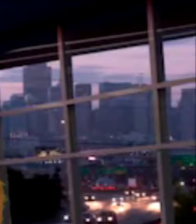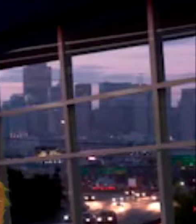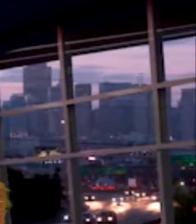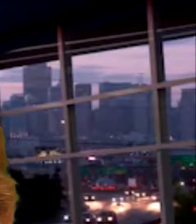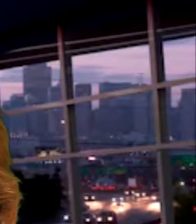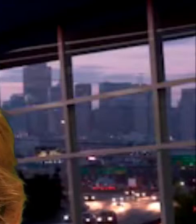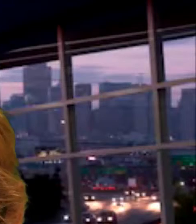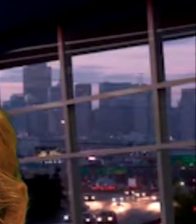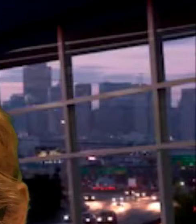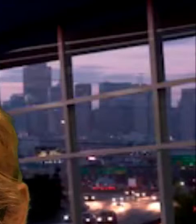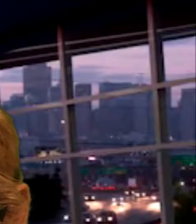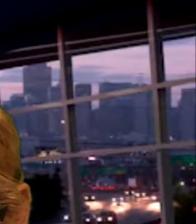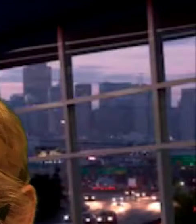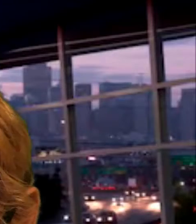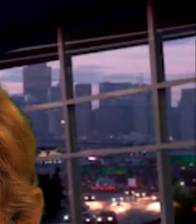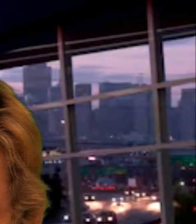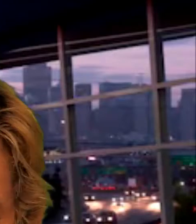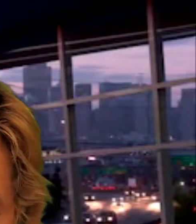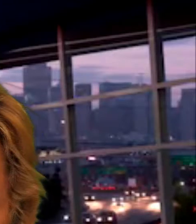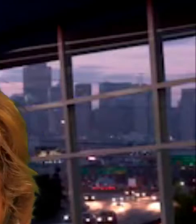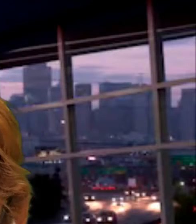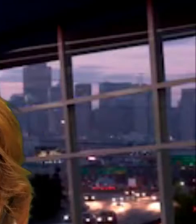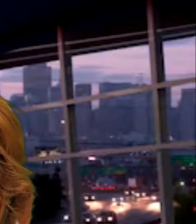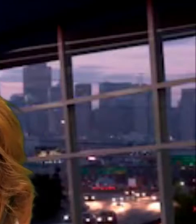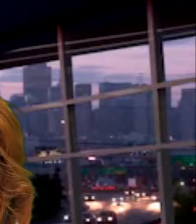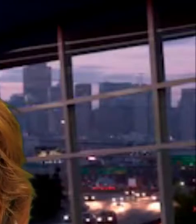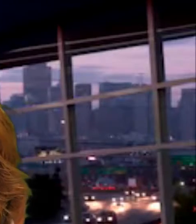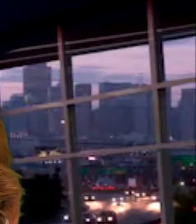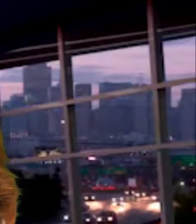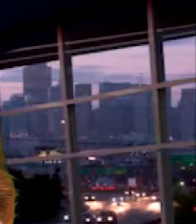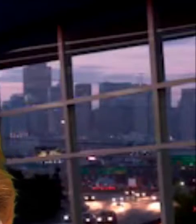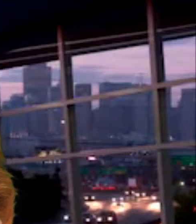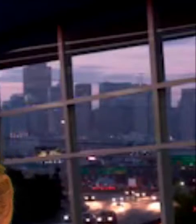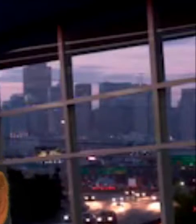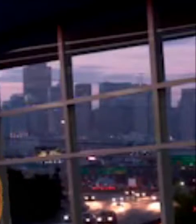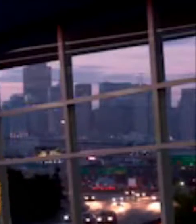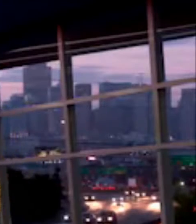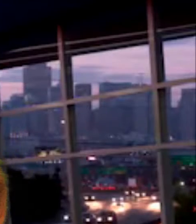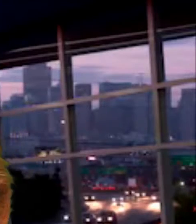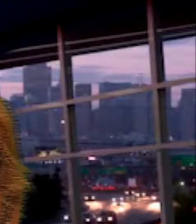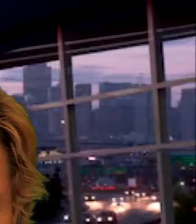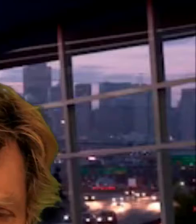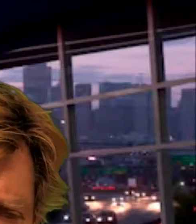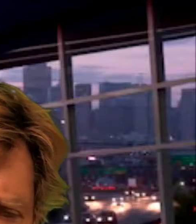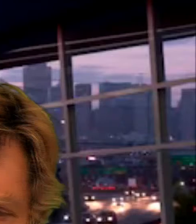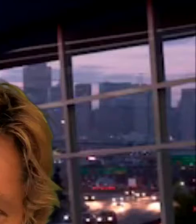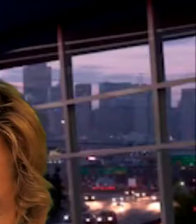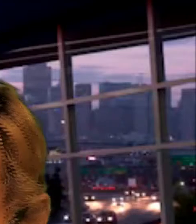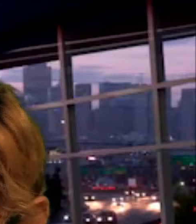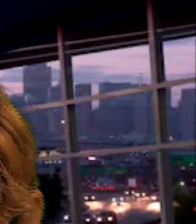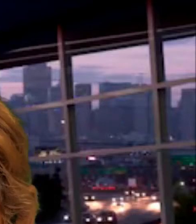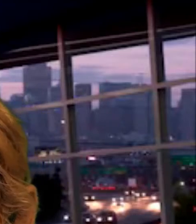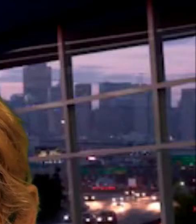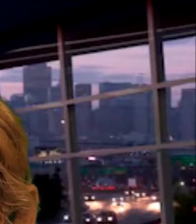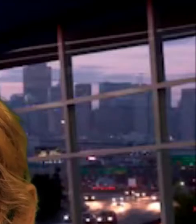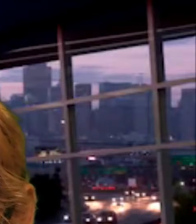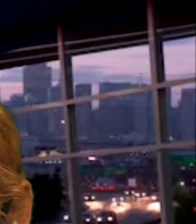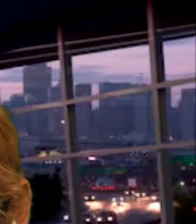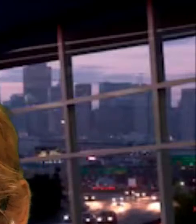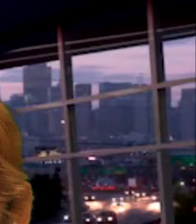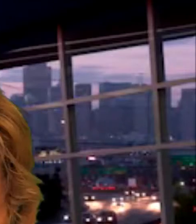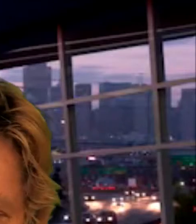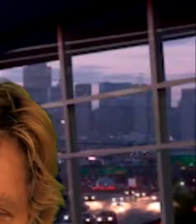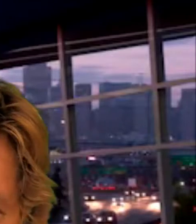through the whole hocus pocus of that, and he's saying now, oh, the CDC numbers, if